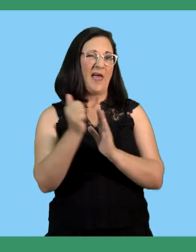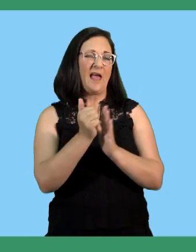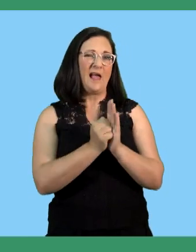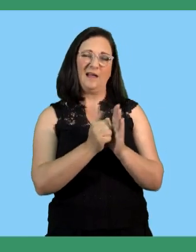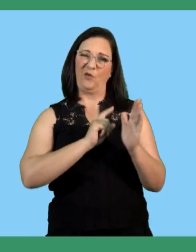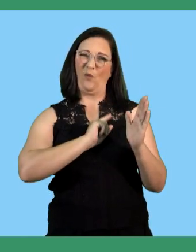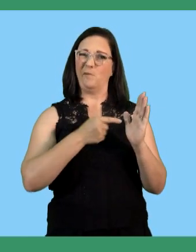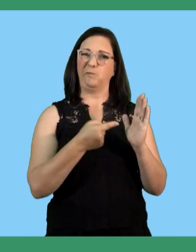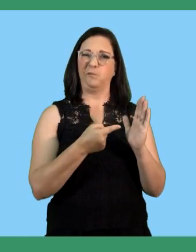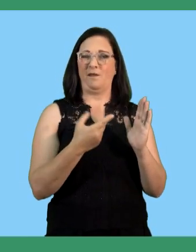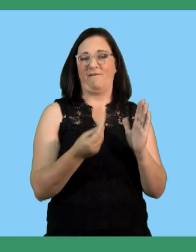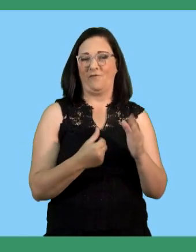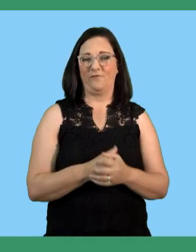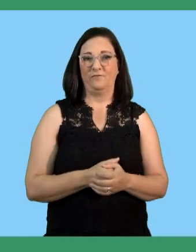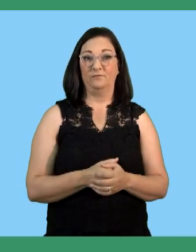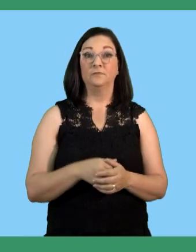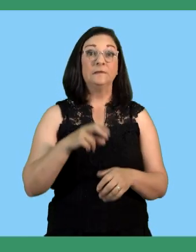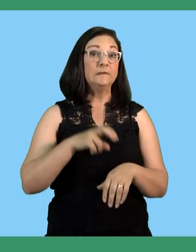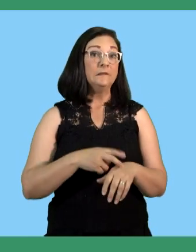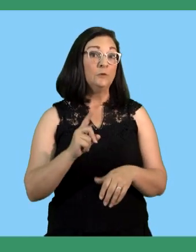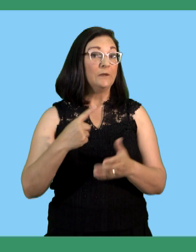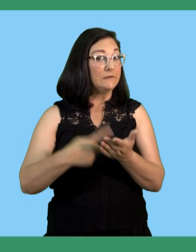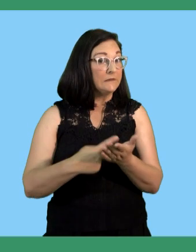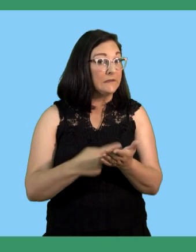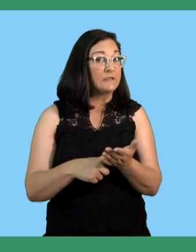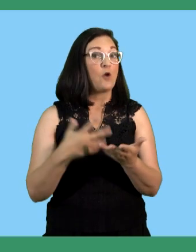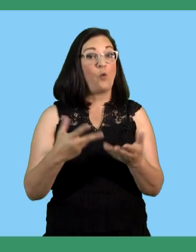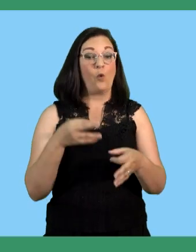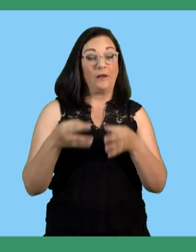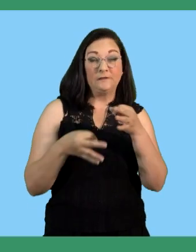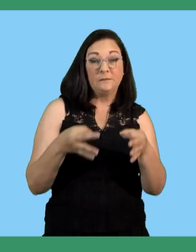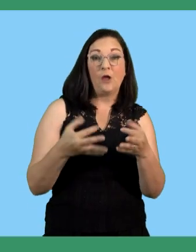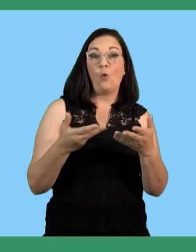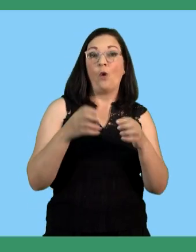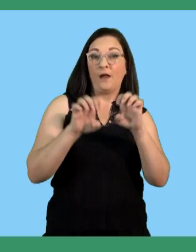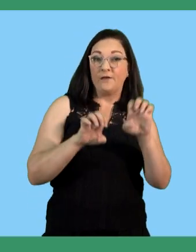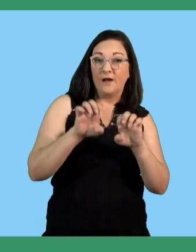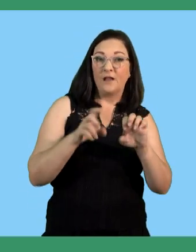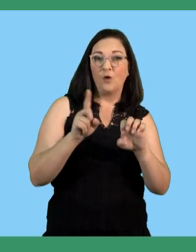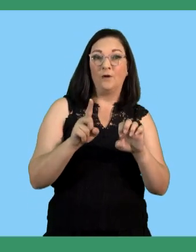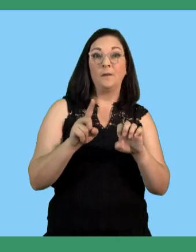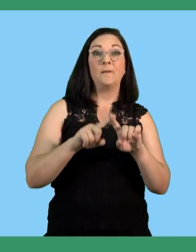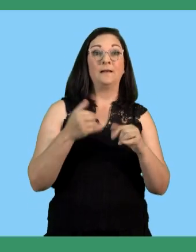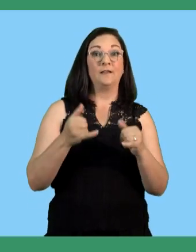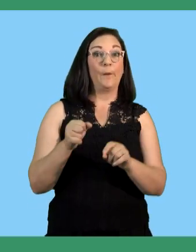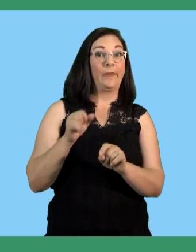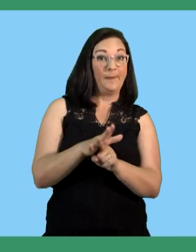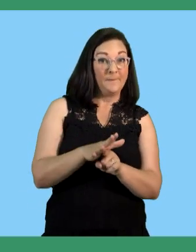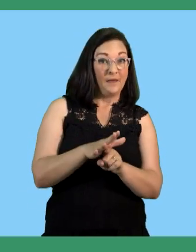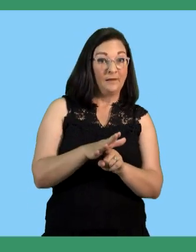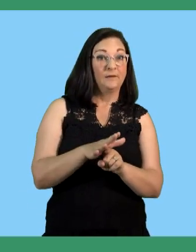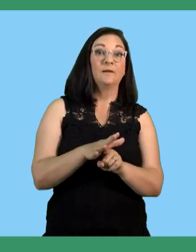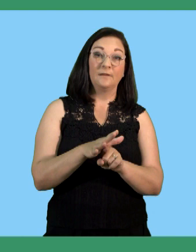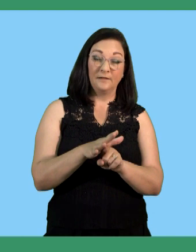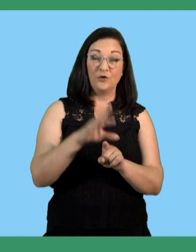Right. You should be able to discuss or explain or evaluate the impact. Now, don't forget, with